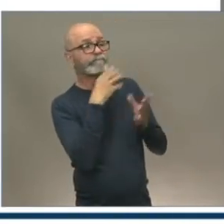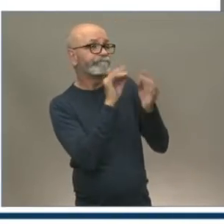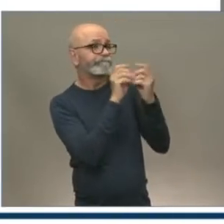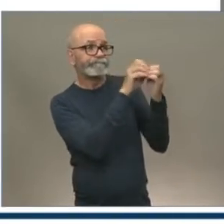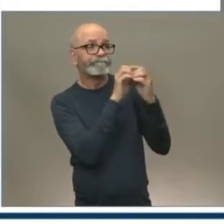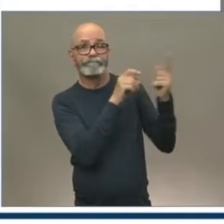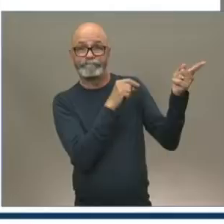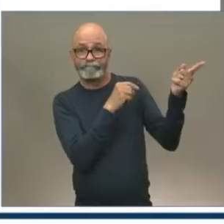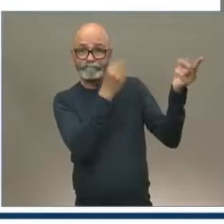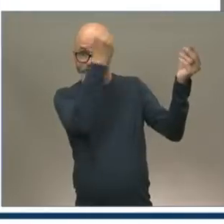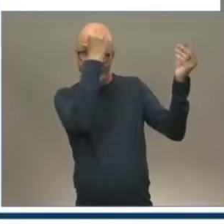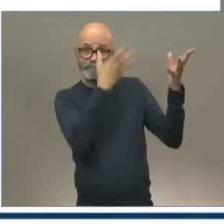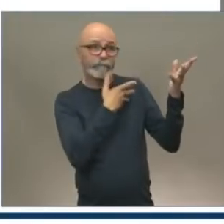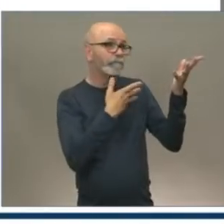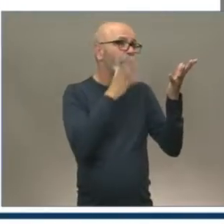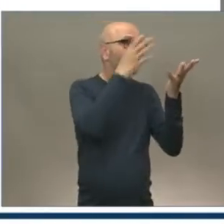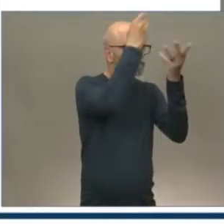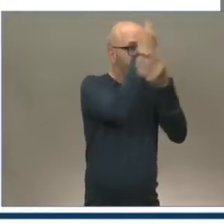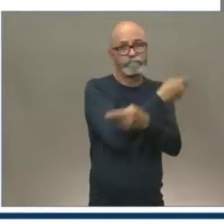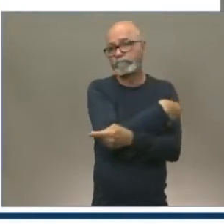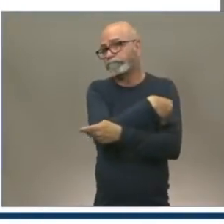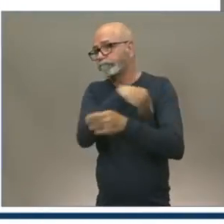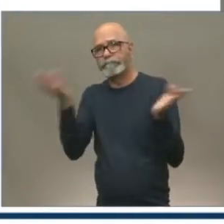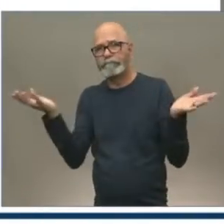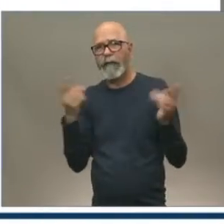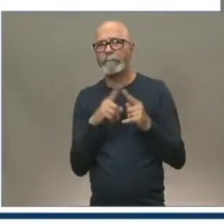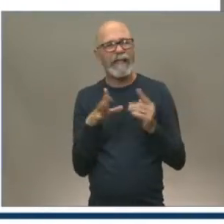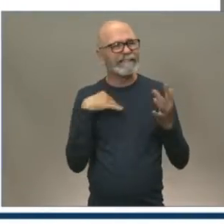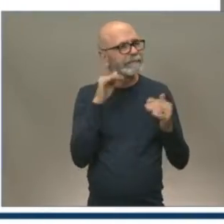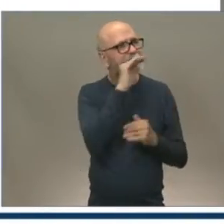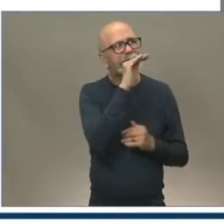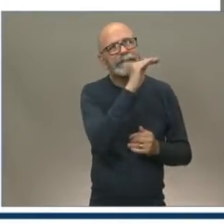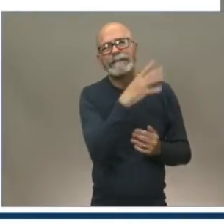or may not be out. I was involved in lots of conversations on the weekend.